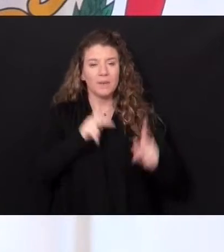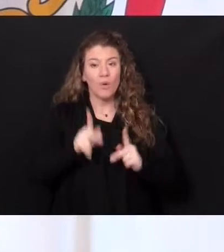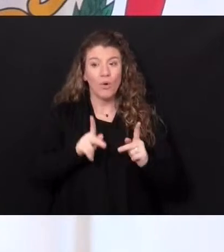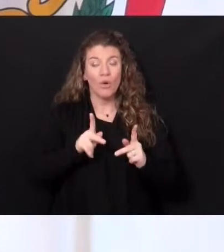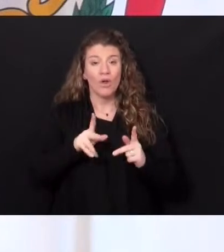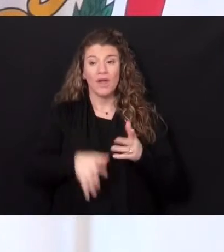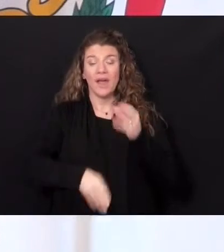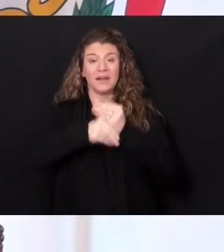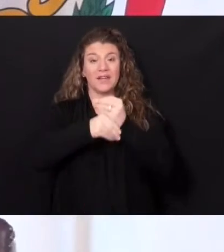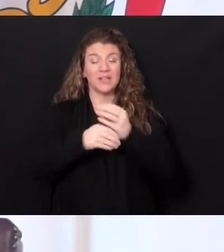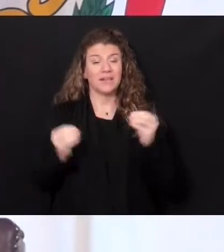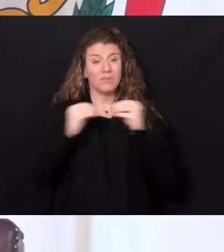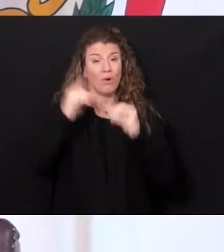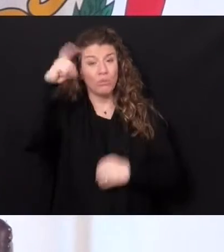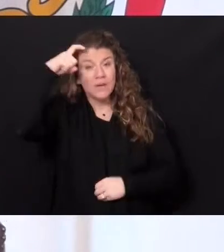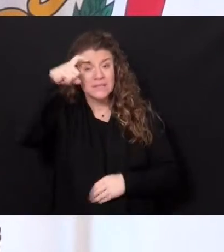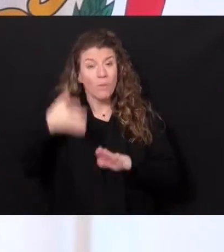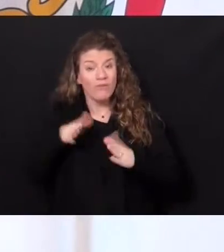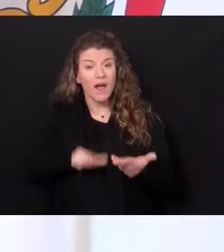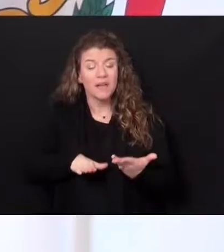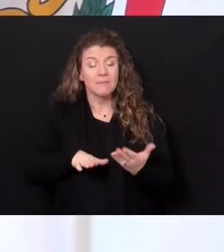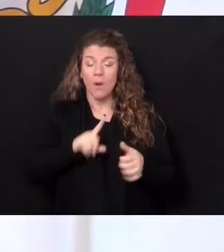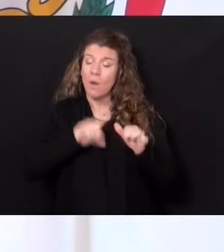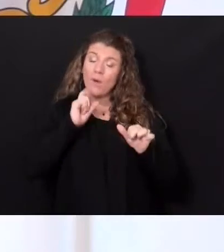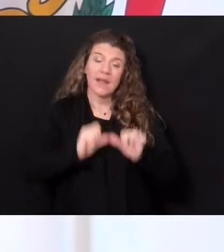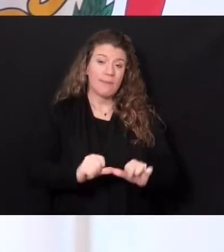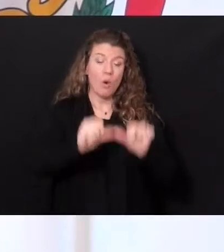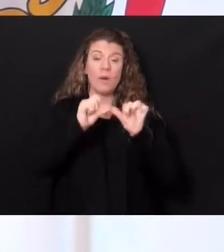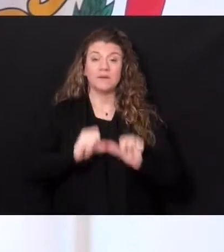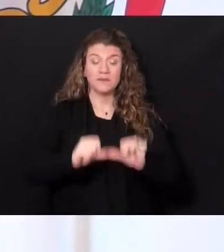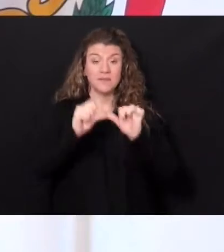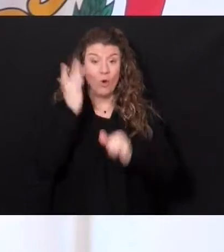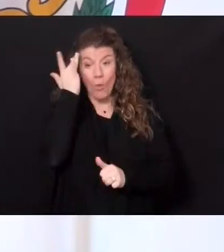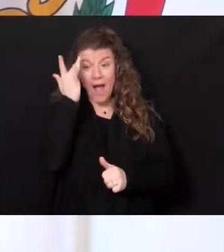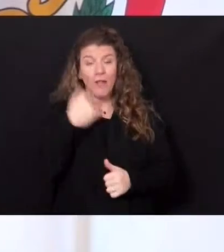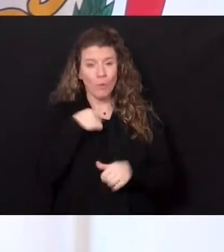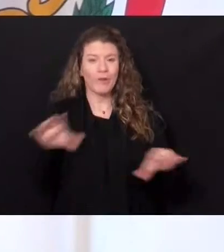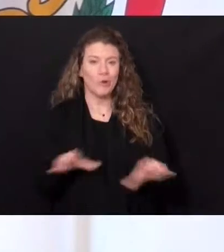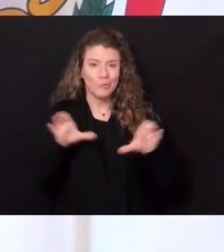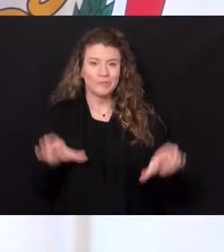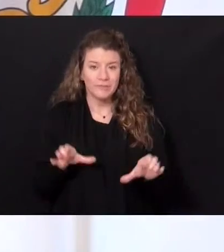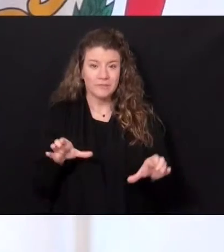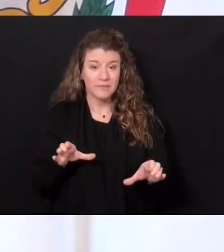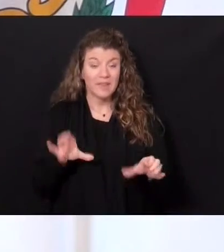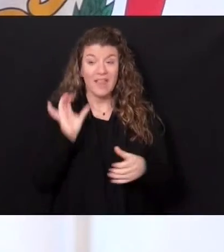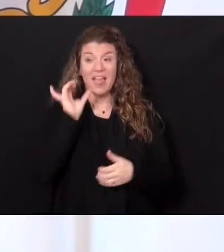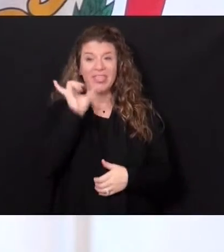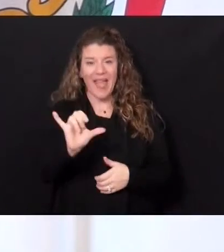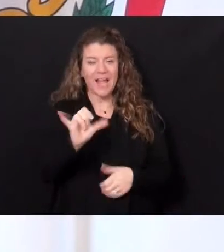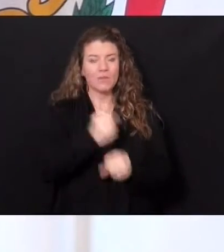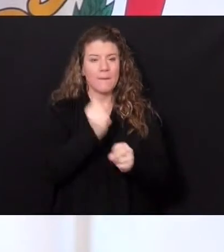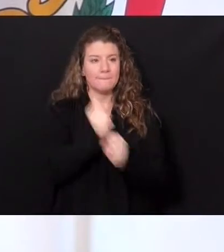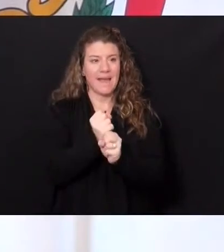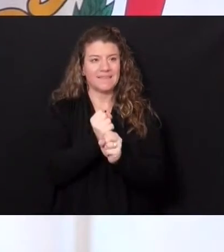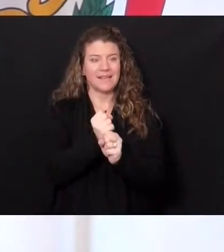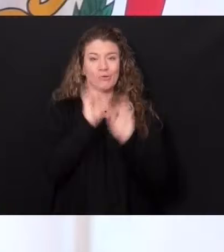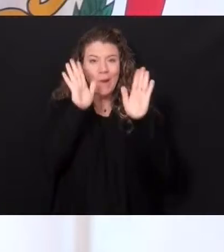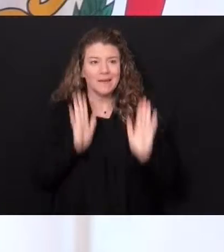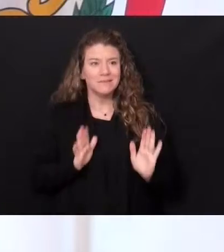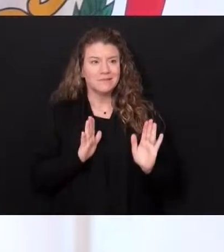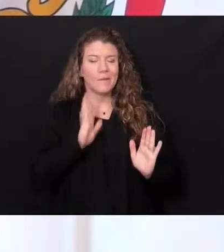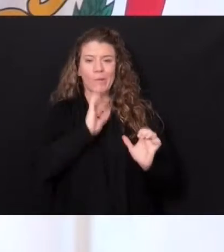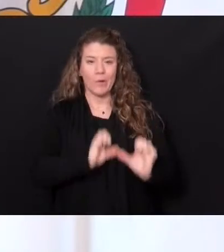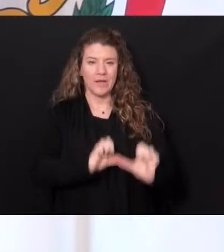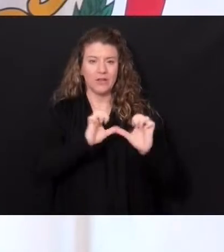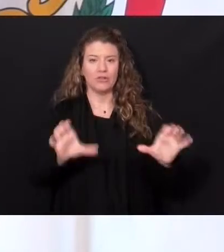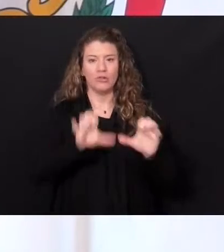additional wisdom, but we're going to keep at it because that's what we do. That's what made us great, and that's what we're going to continue